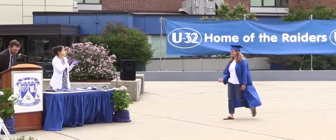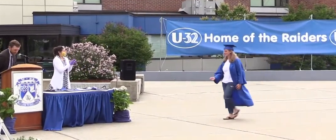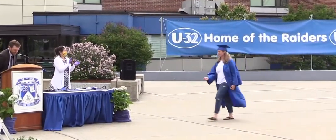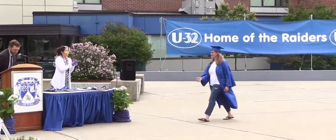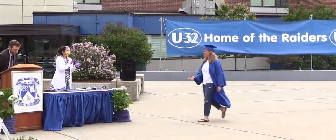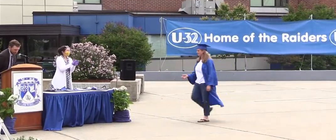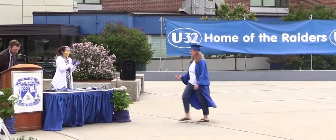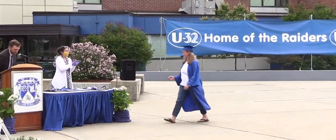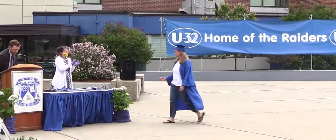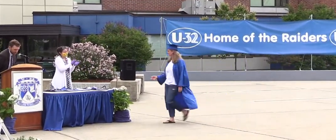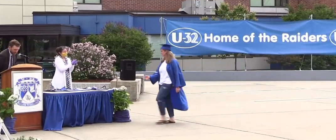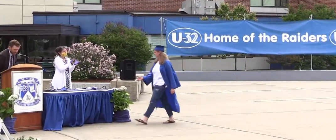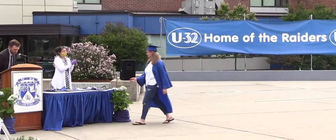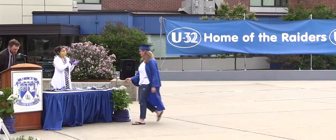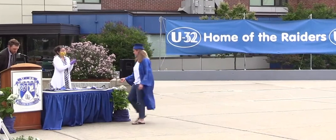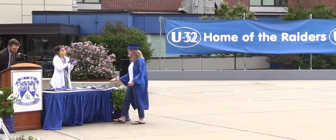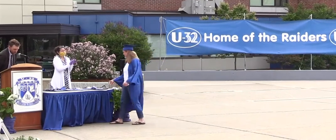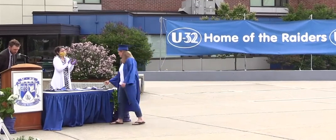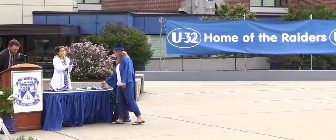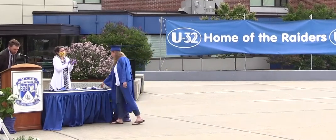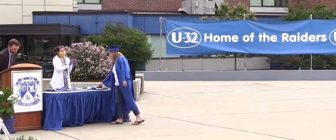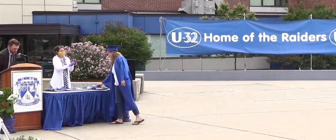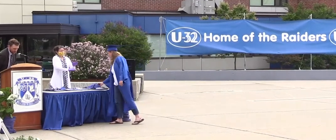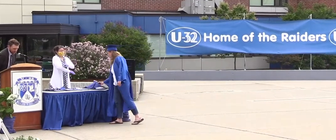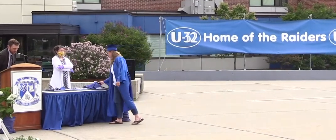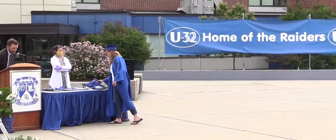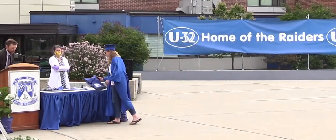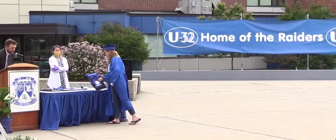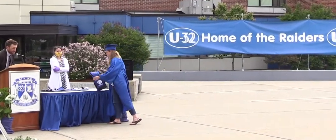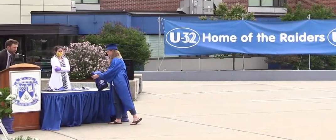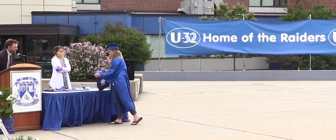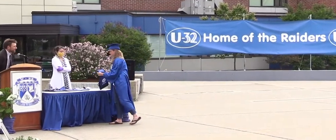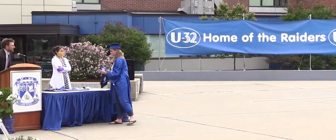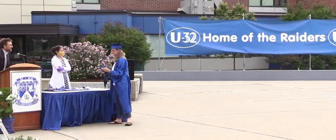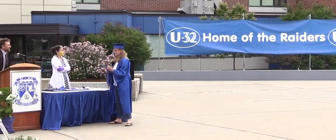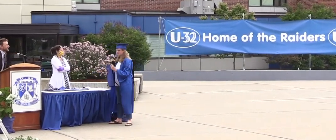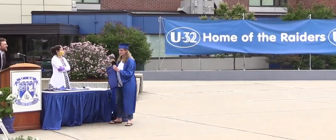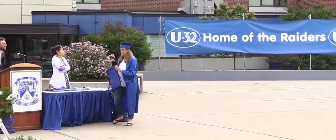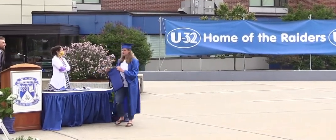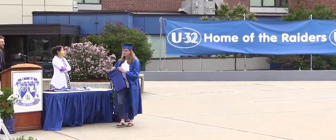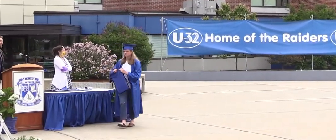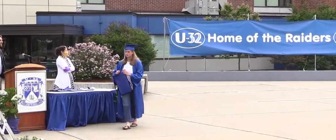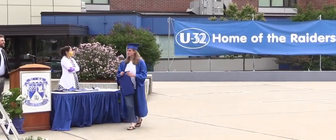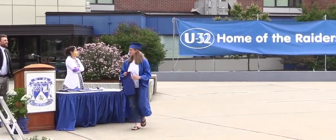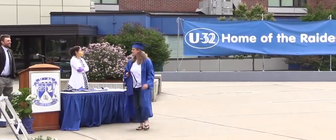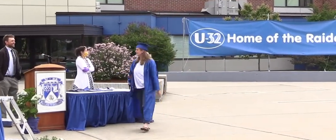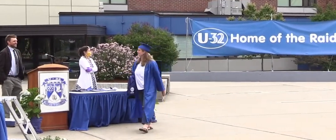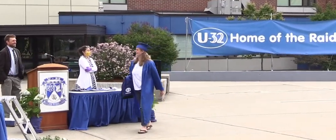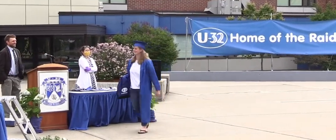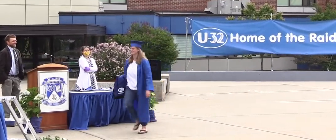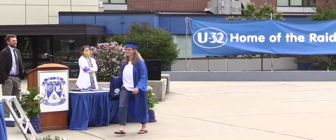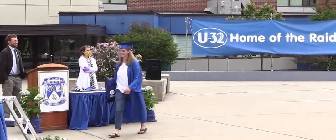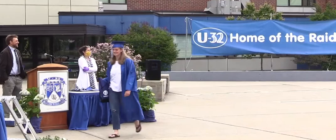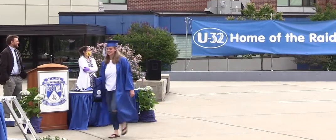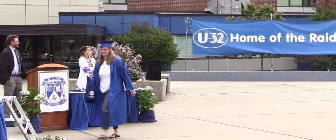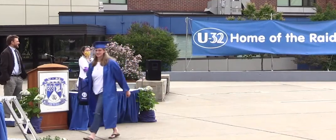Accompanying Jennifer are Bernie, Nicole, Greg, Rosie, and Ruthie. Congratulations, Jennifer.